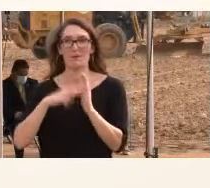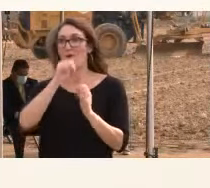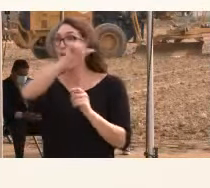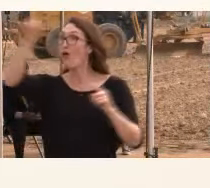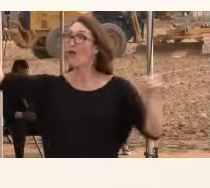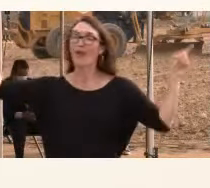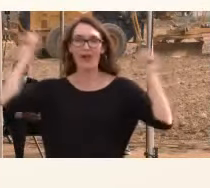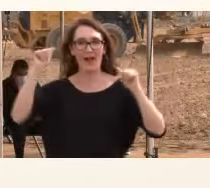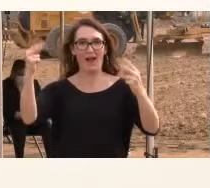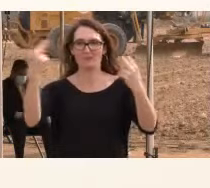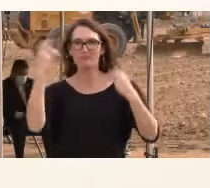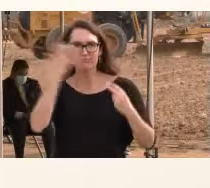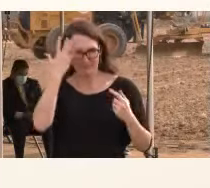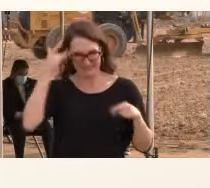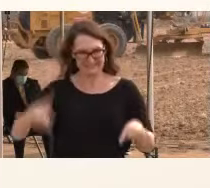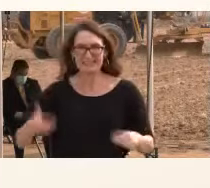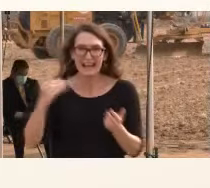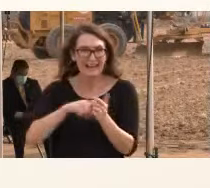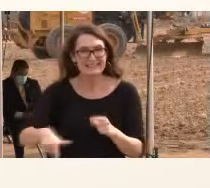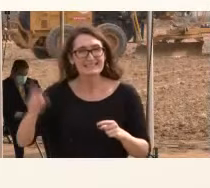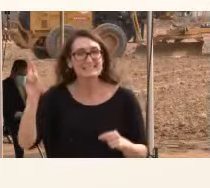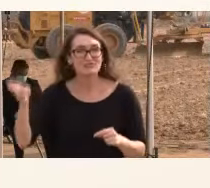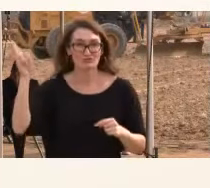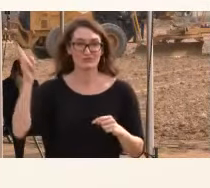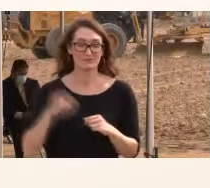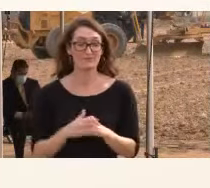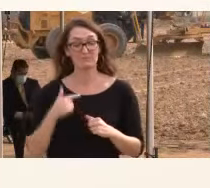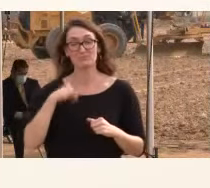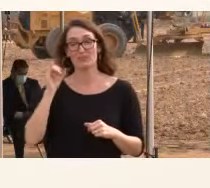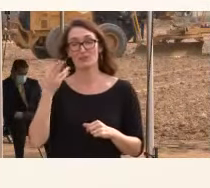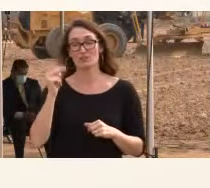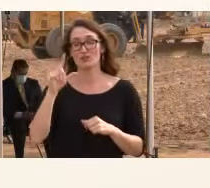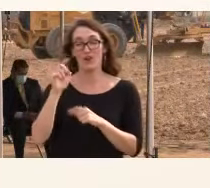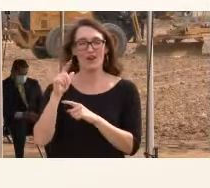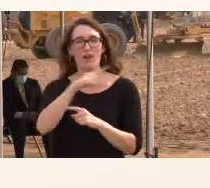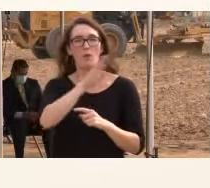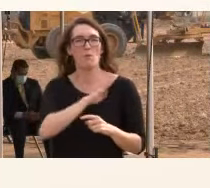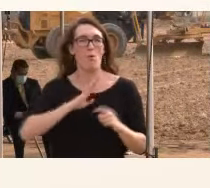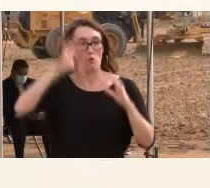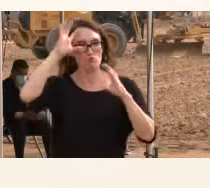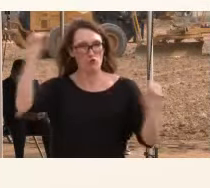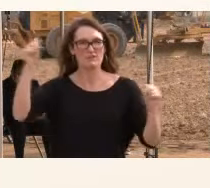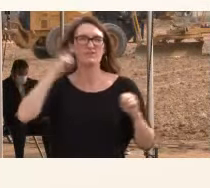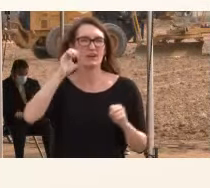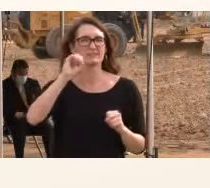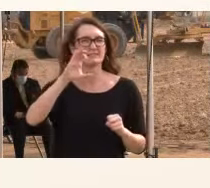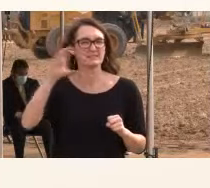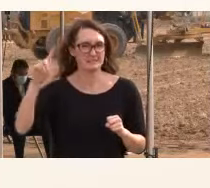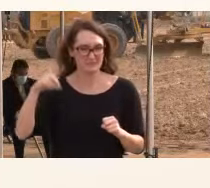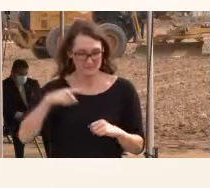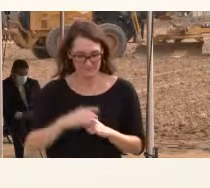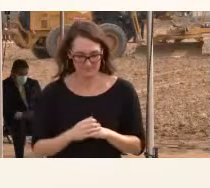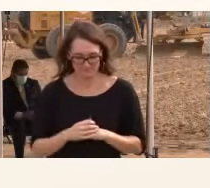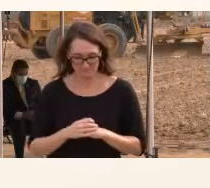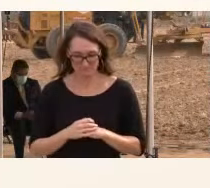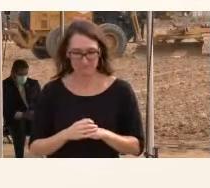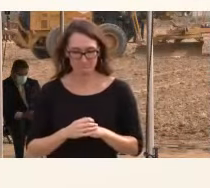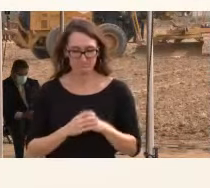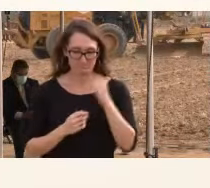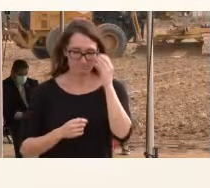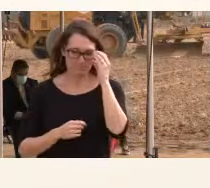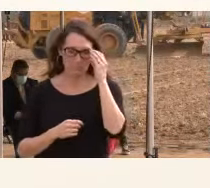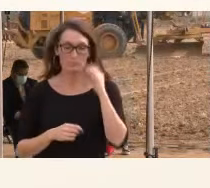can witness this historic occasion. I'm John Leal, Board President of State Center Community College District